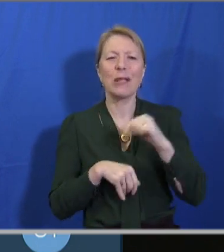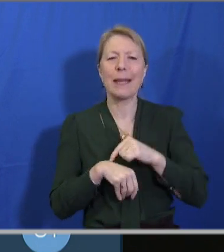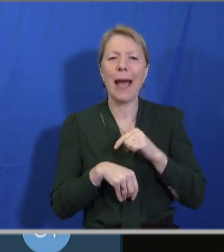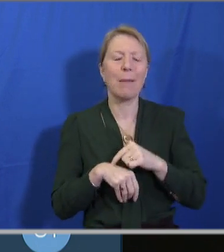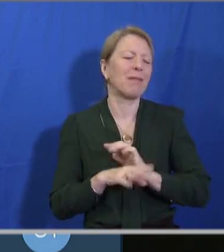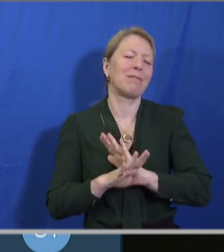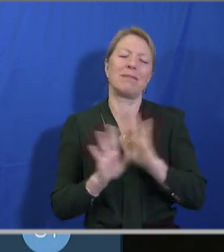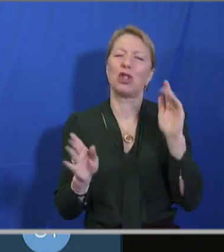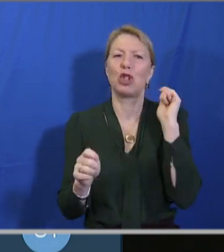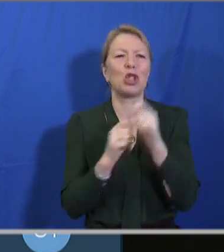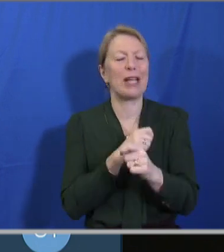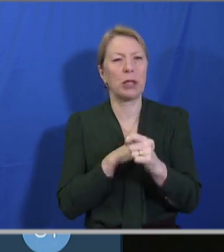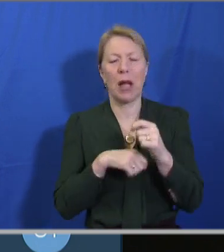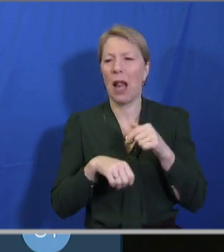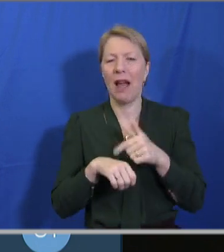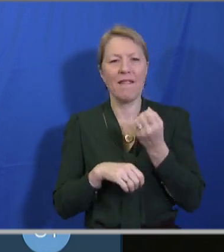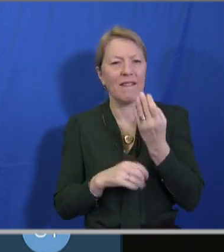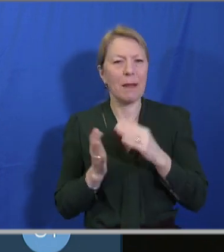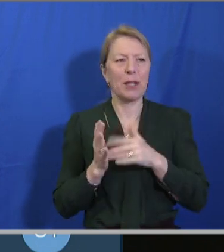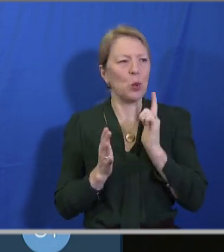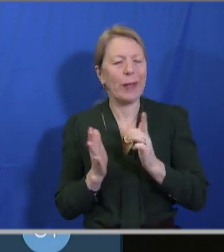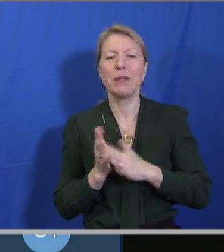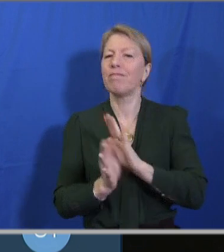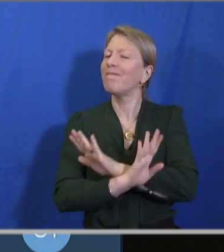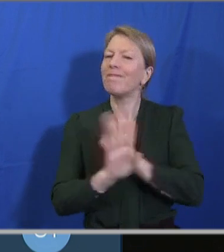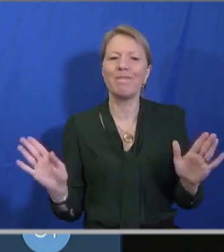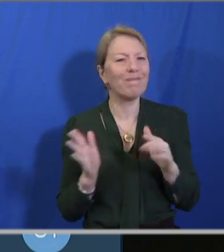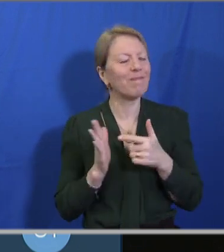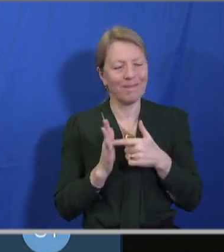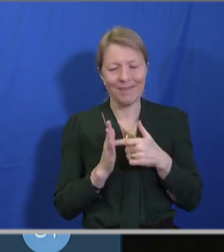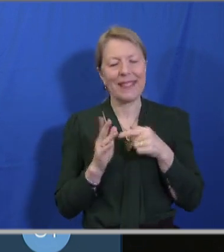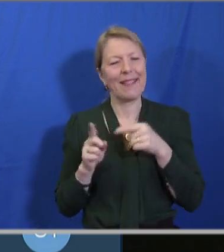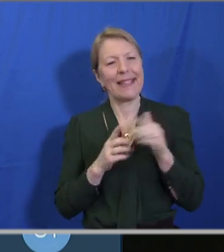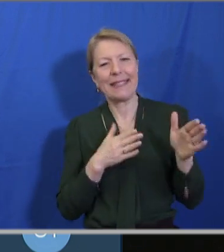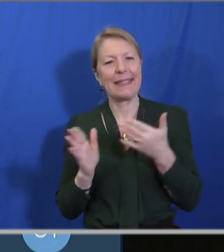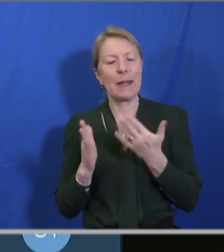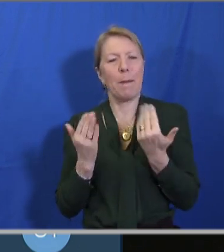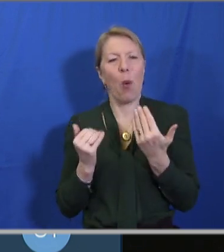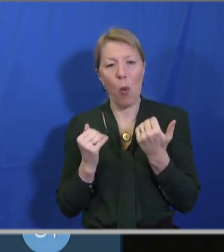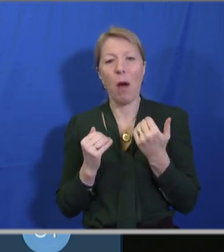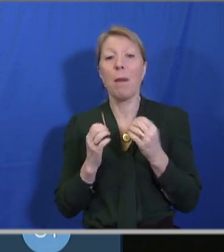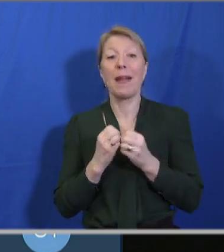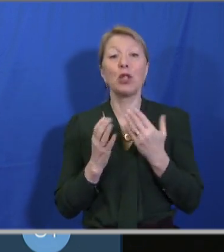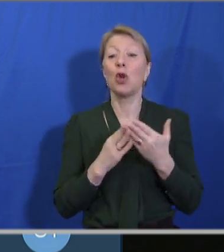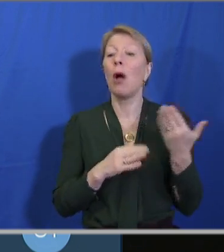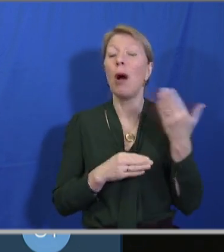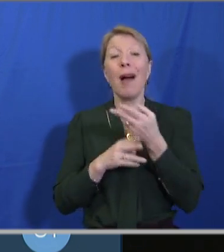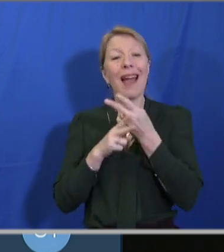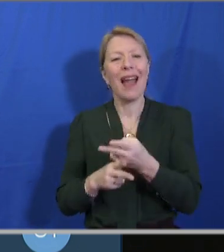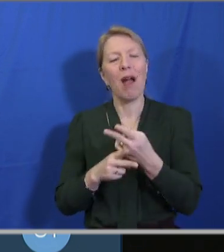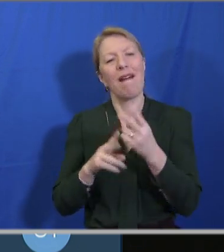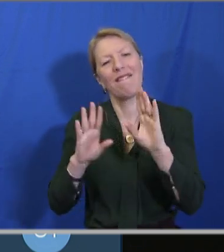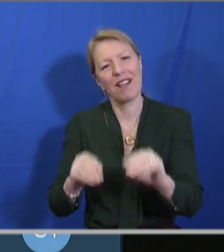people get access to a more flexible service. So the work of the reform of adult social care will actually